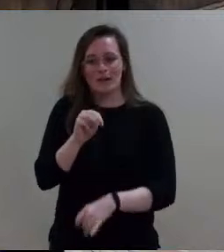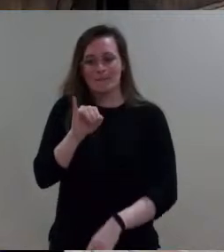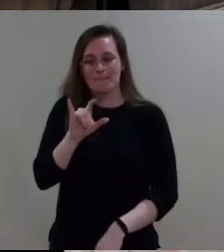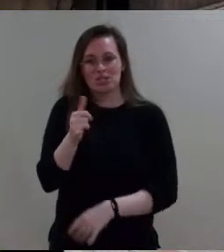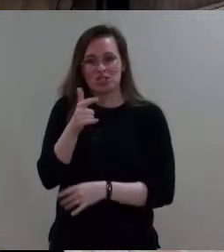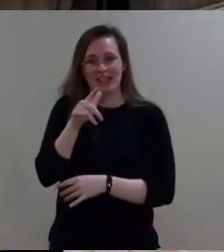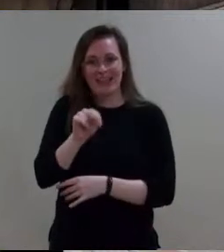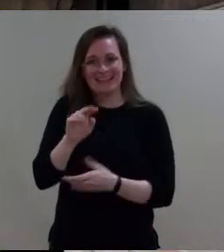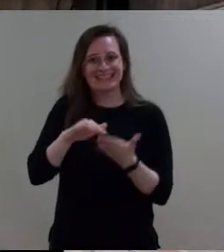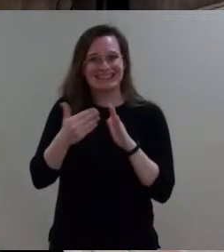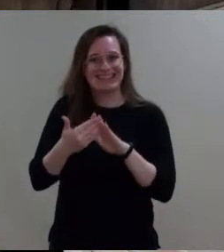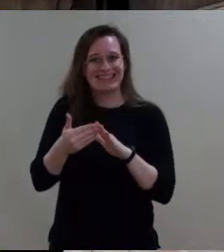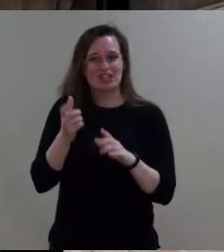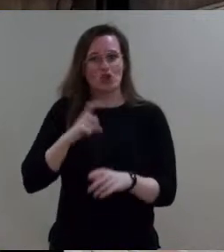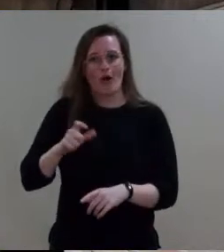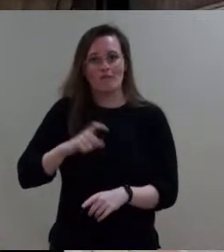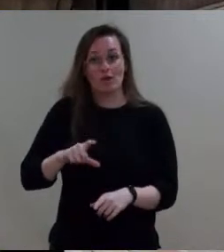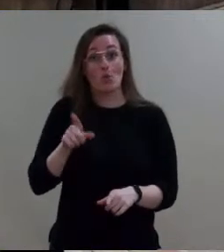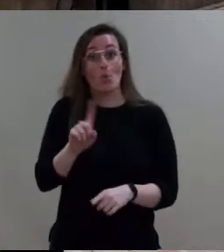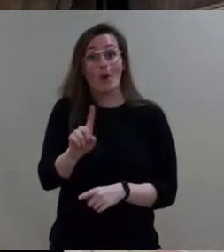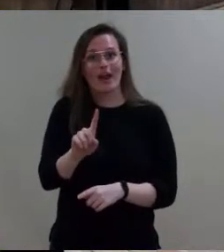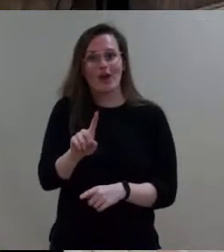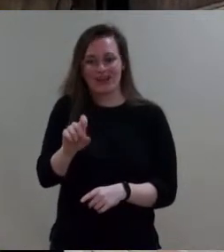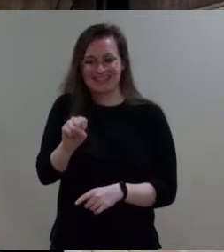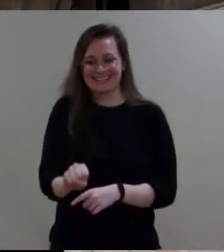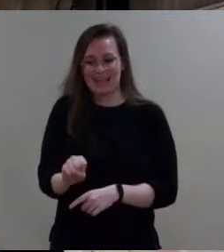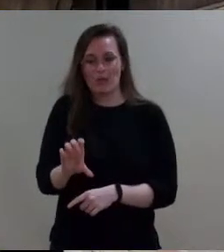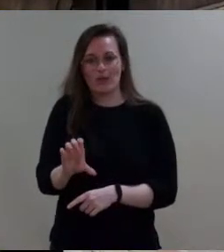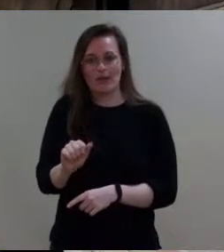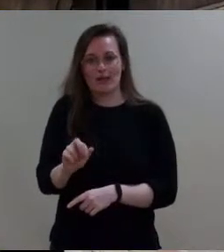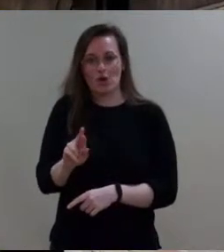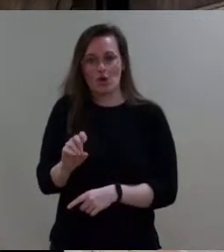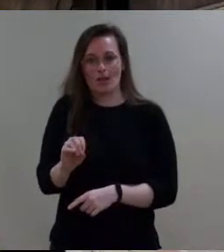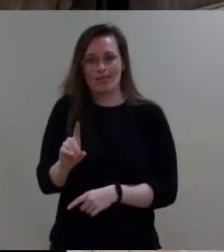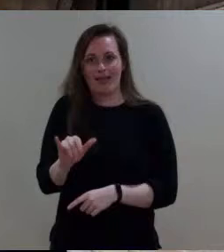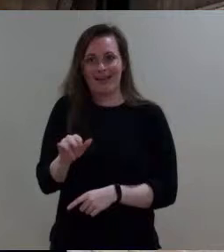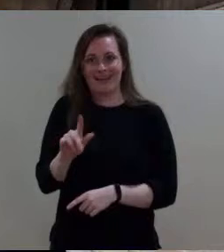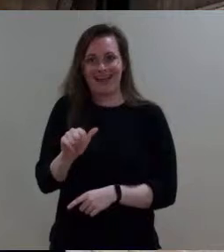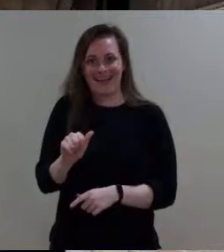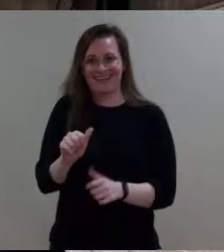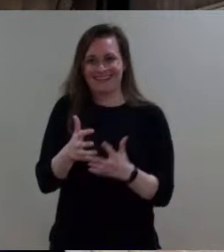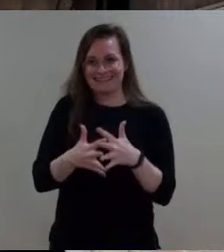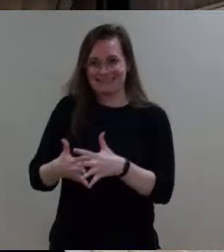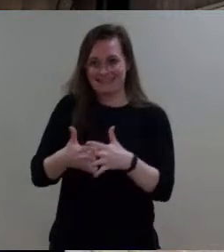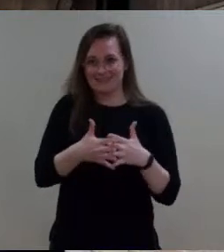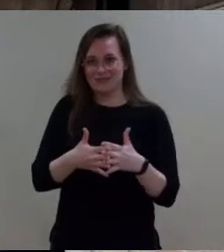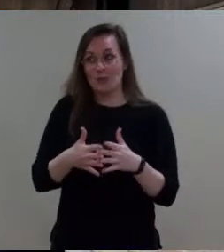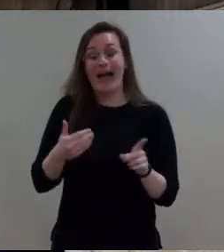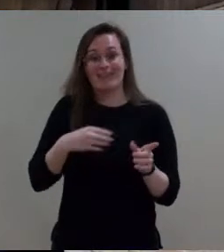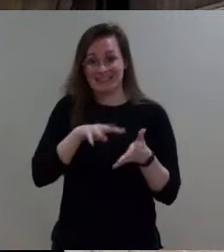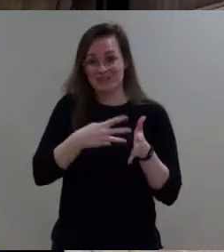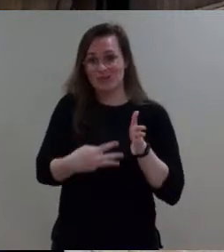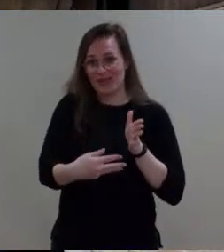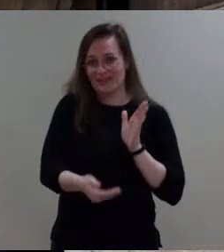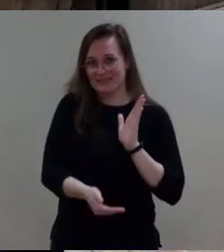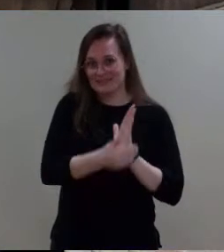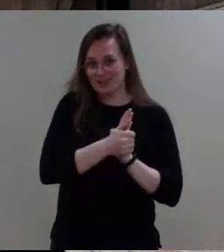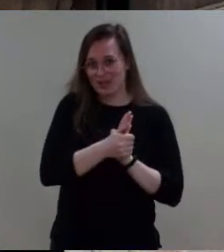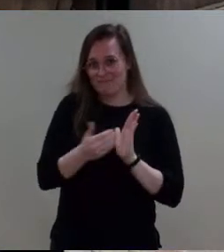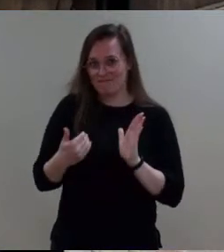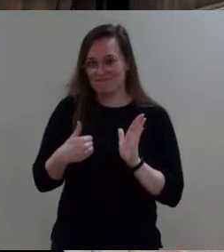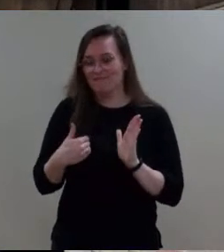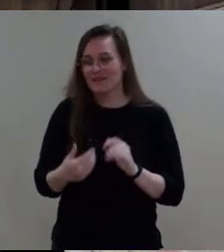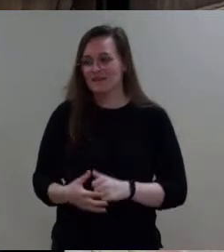Conference held in Anderson, South Carolina. I have the schedule attached, but what I did